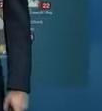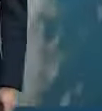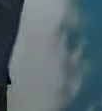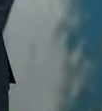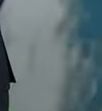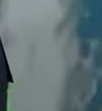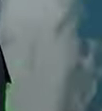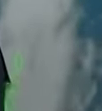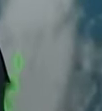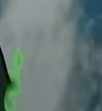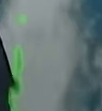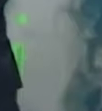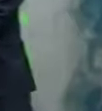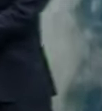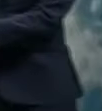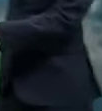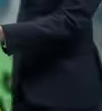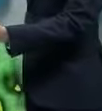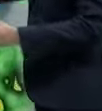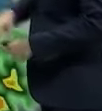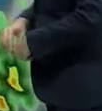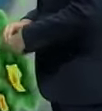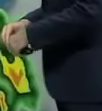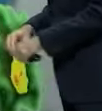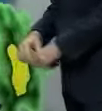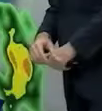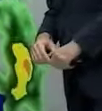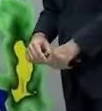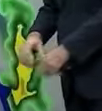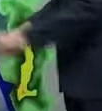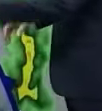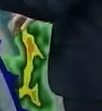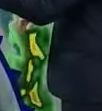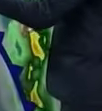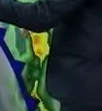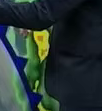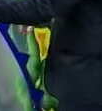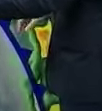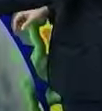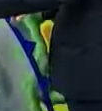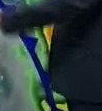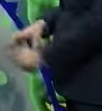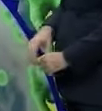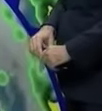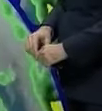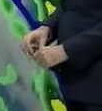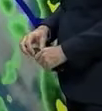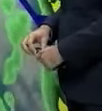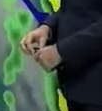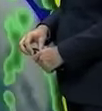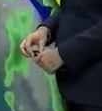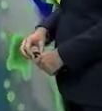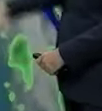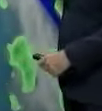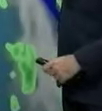continue bringing showers to the area overnight. But by tomorrow afternoon, it will have cleared across the region, although it is going to be a lot cooler over the